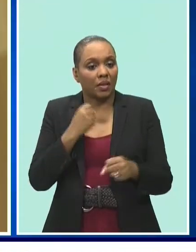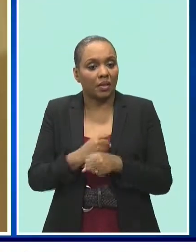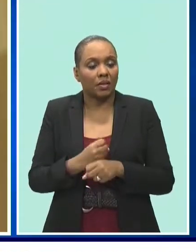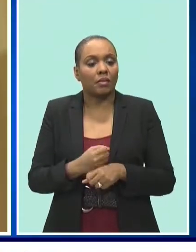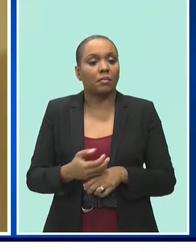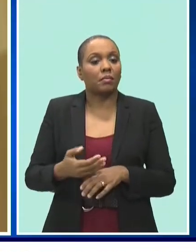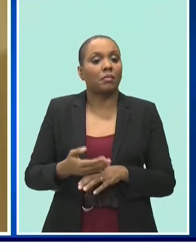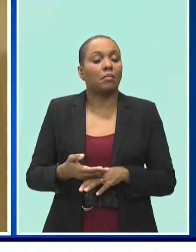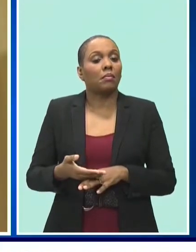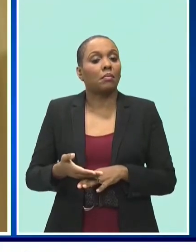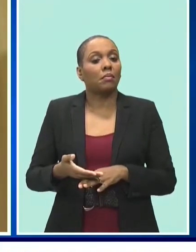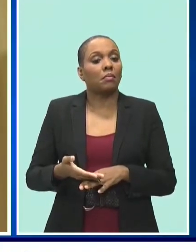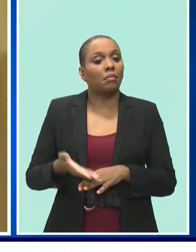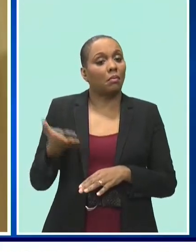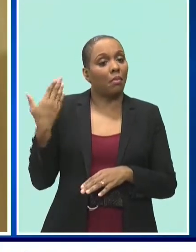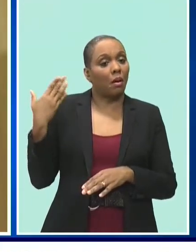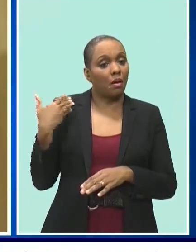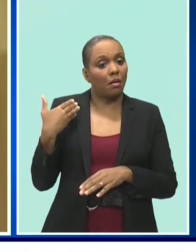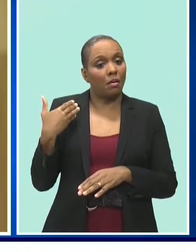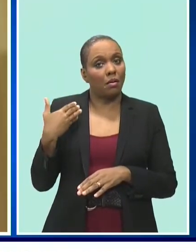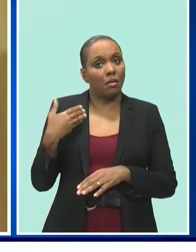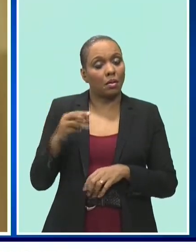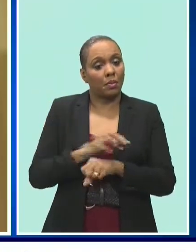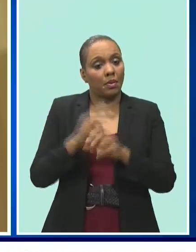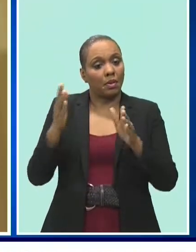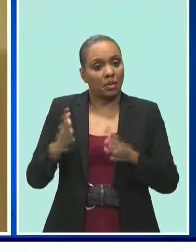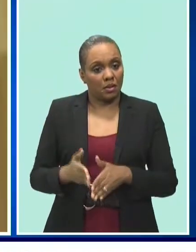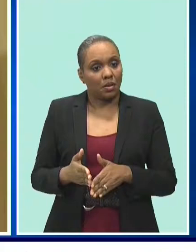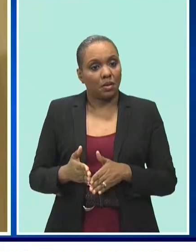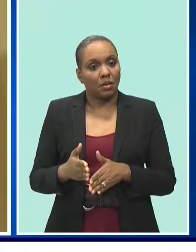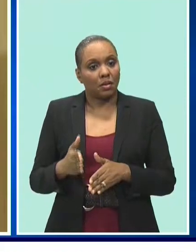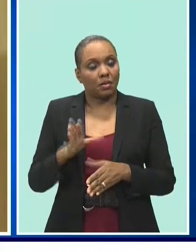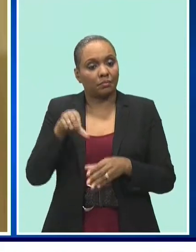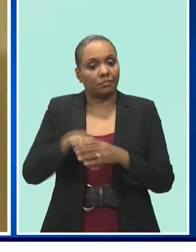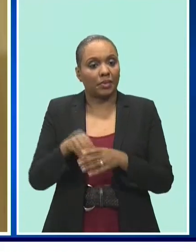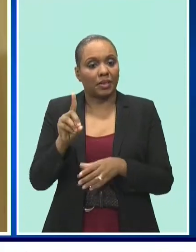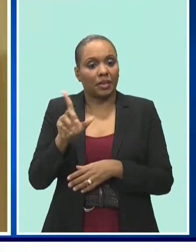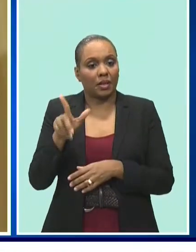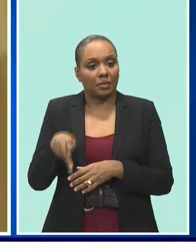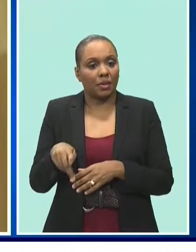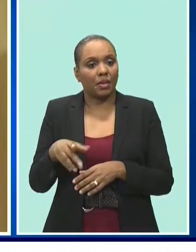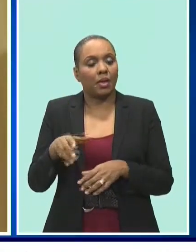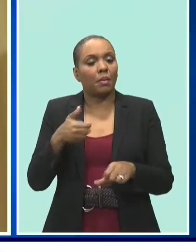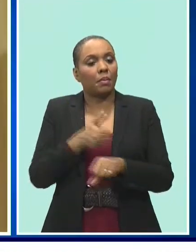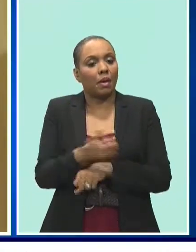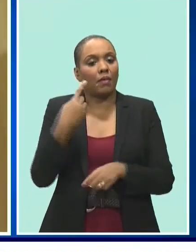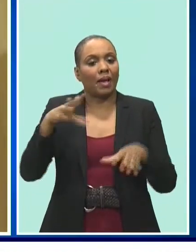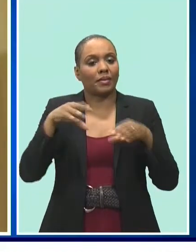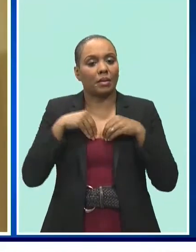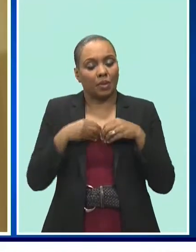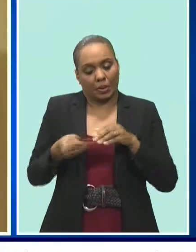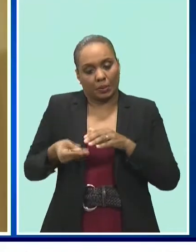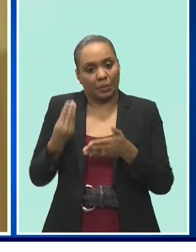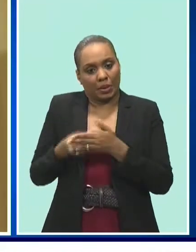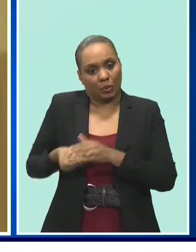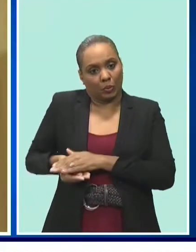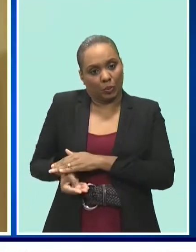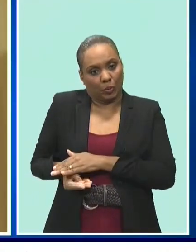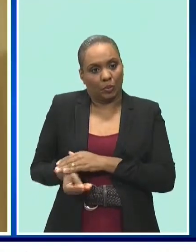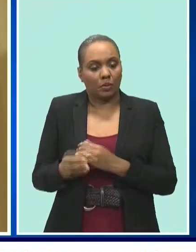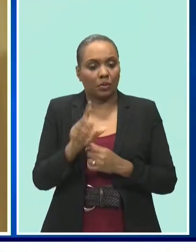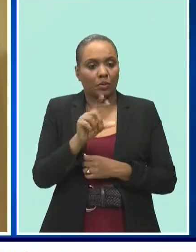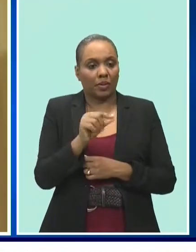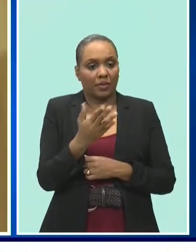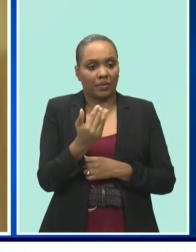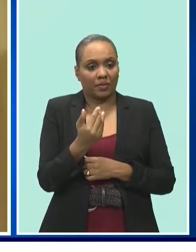commerce minister in the last Democratic Labour Party administration, is accused of accepting bribes in 2015 and 2016